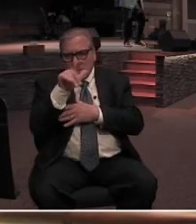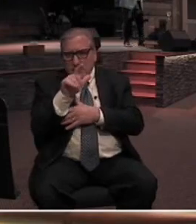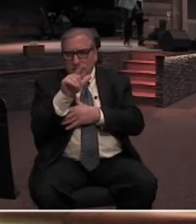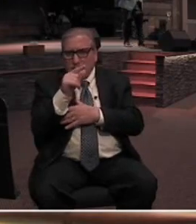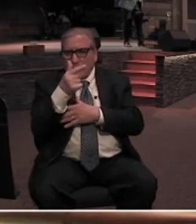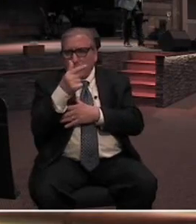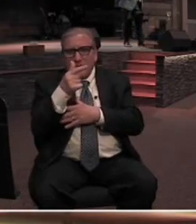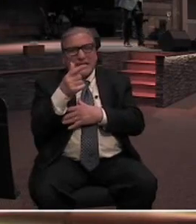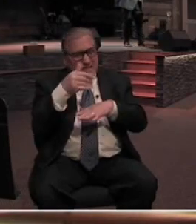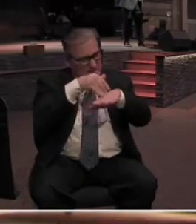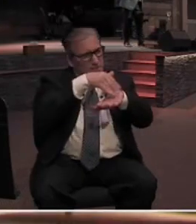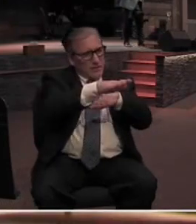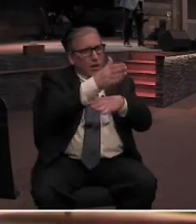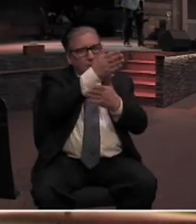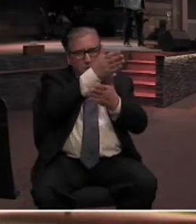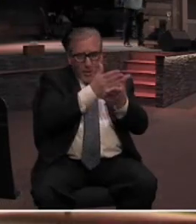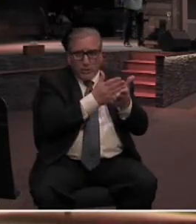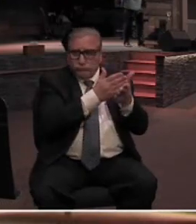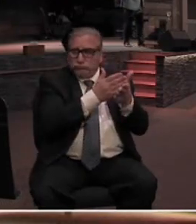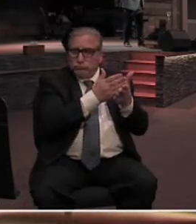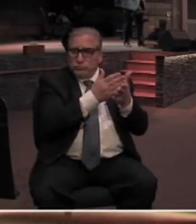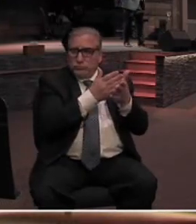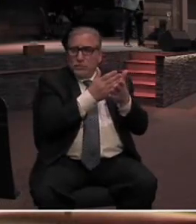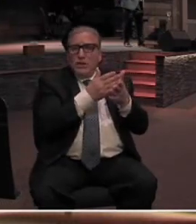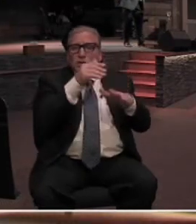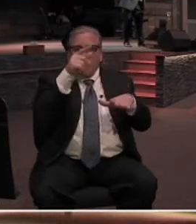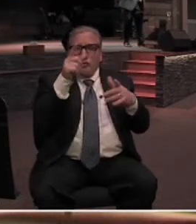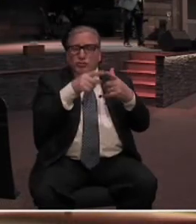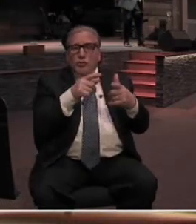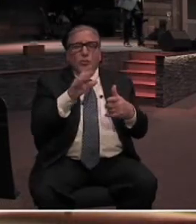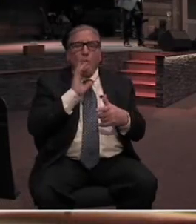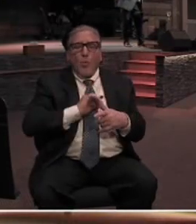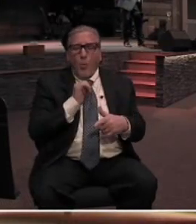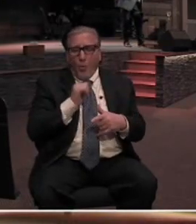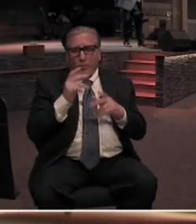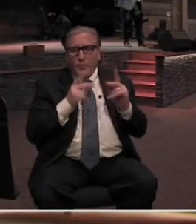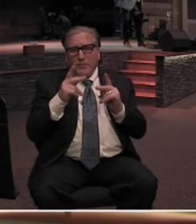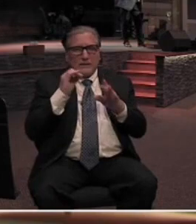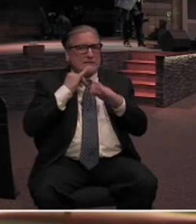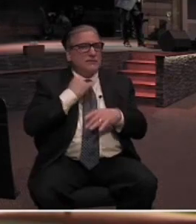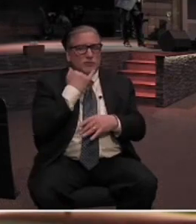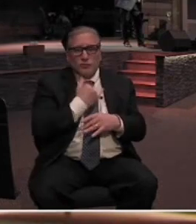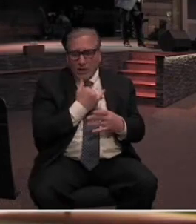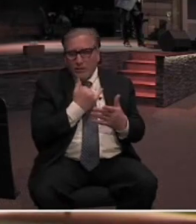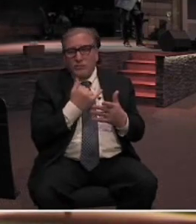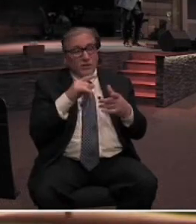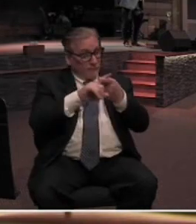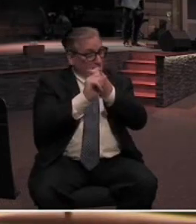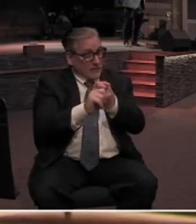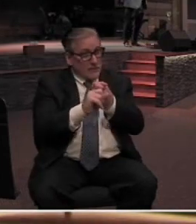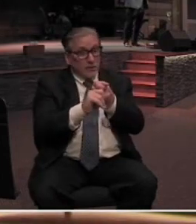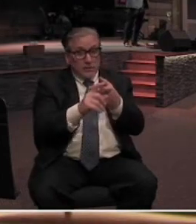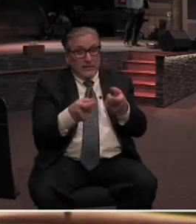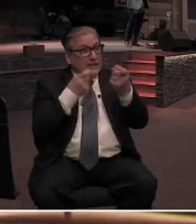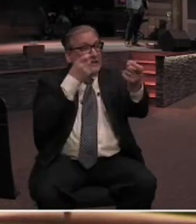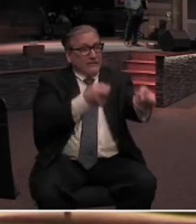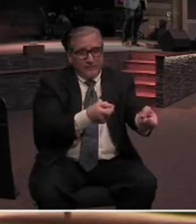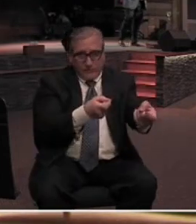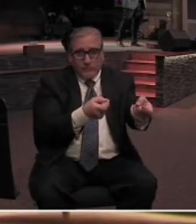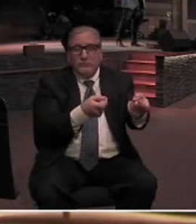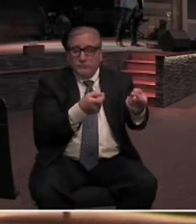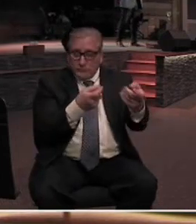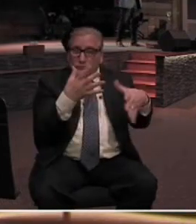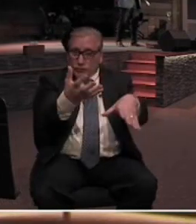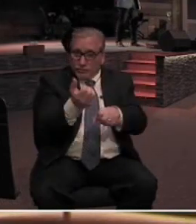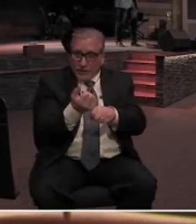part of the plunder to the elders of Judah, who were his friends. Here's a present for you, taken from the Lord's